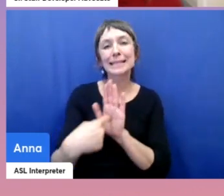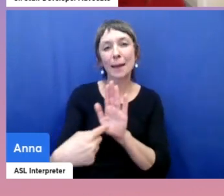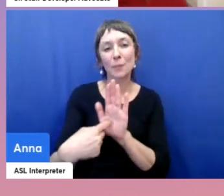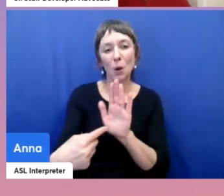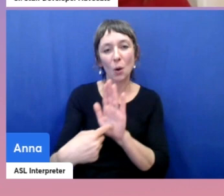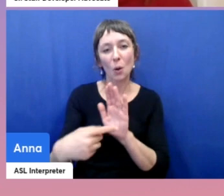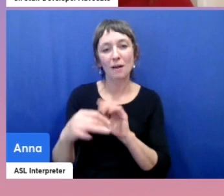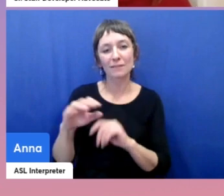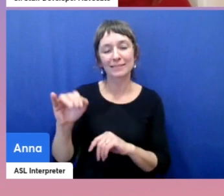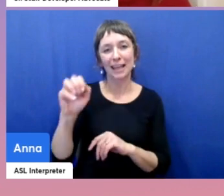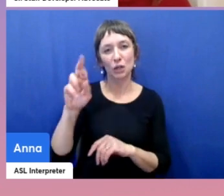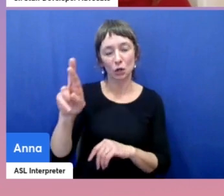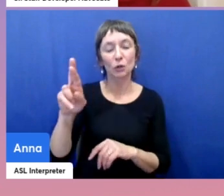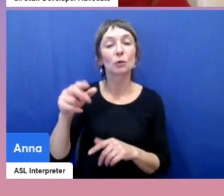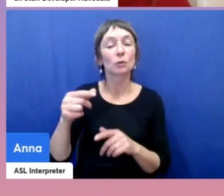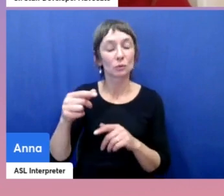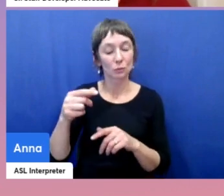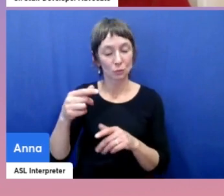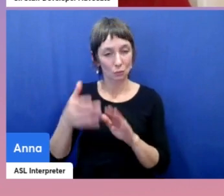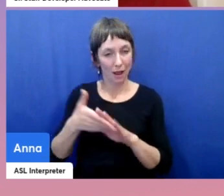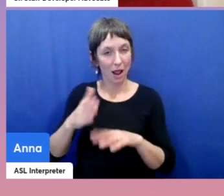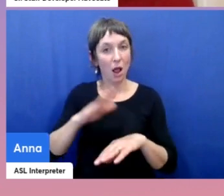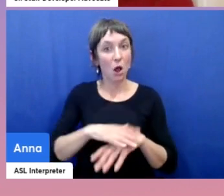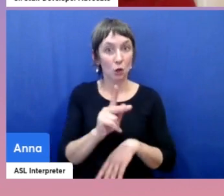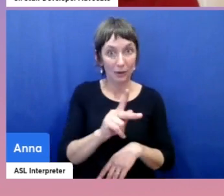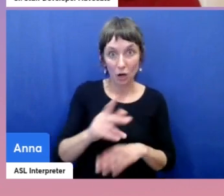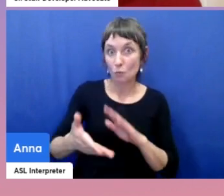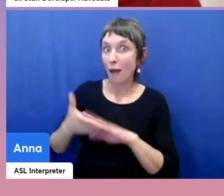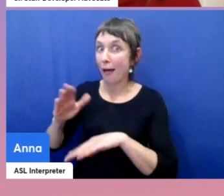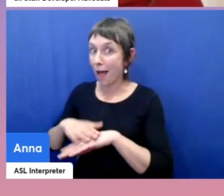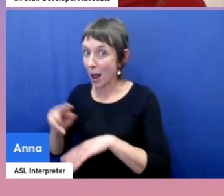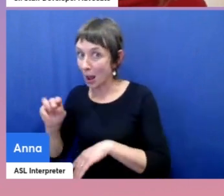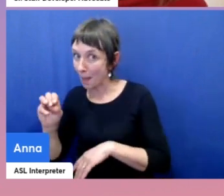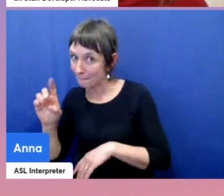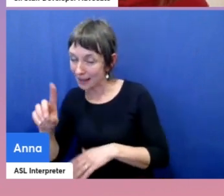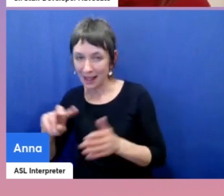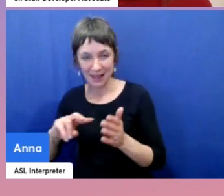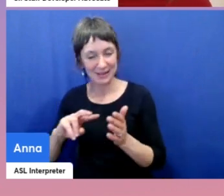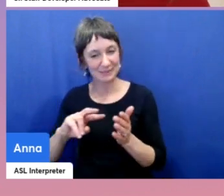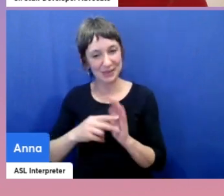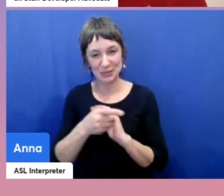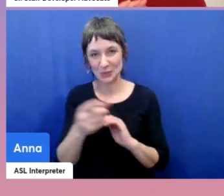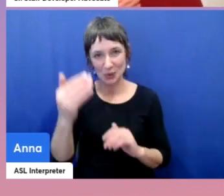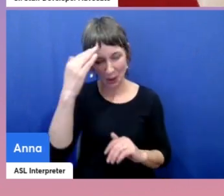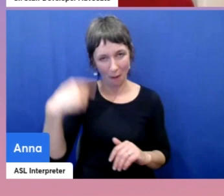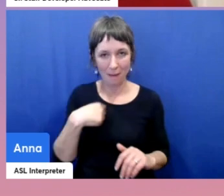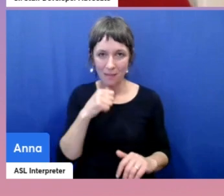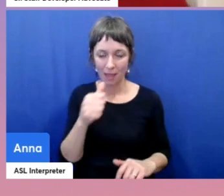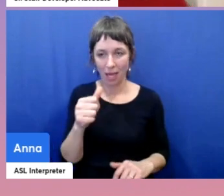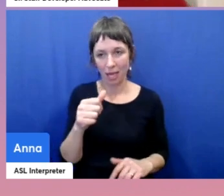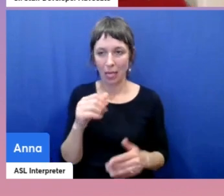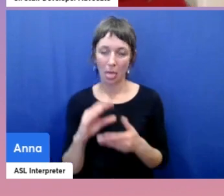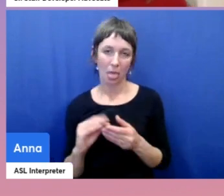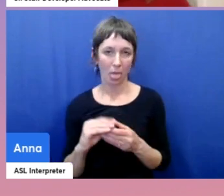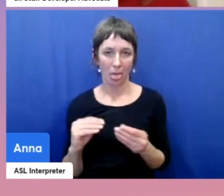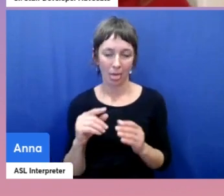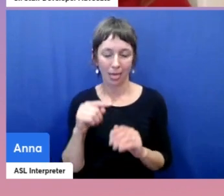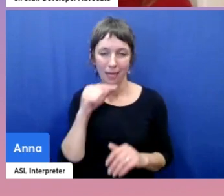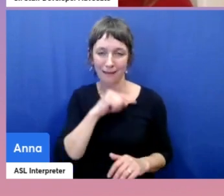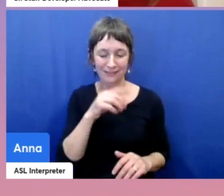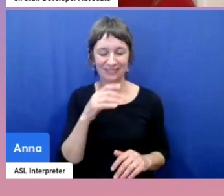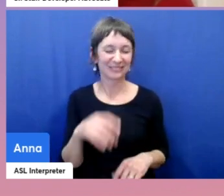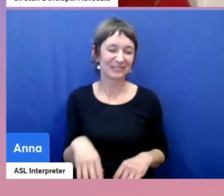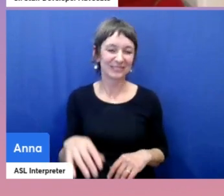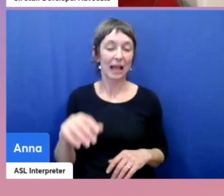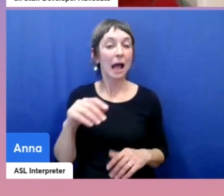running on Kubernetes, running on Nomad, so you know that I wasn't scamming on you. But also, I am not a glutton for